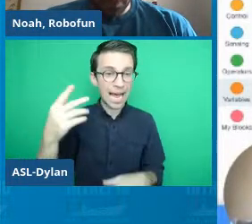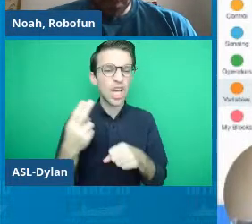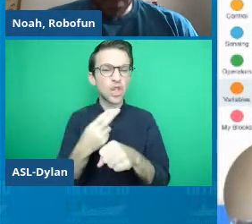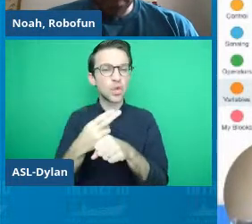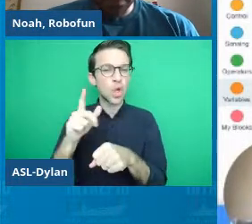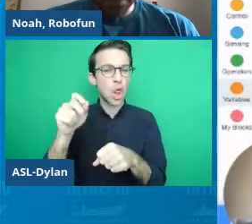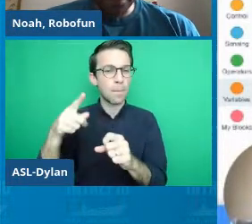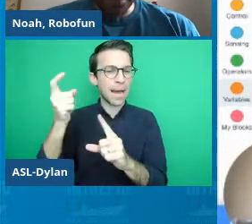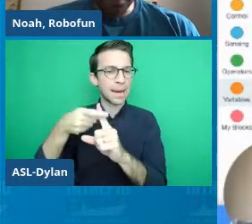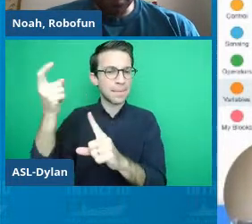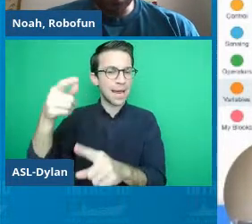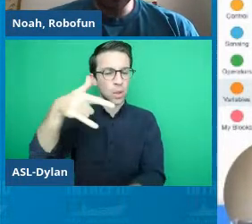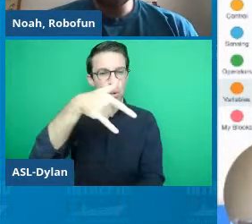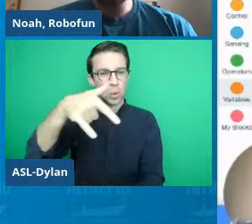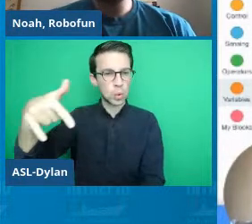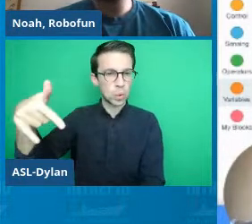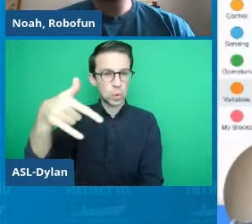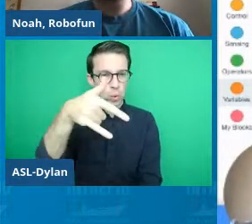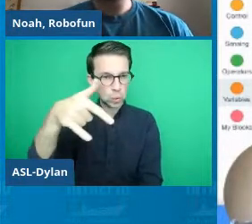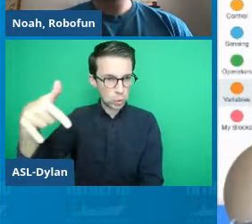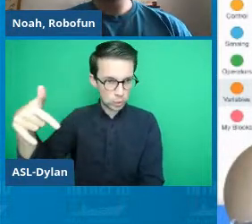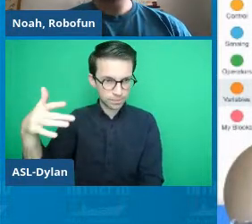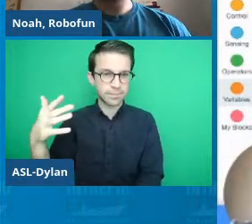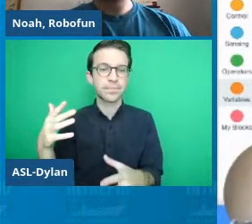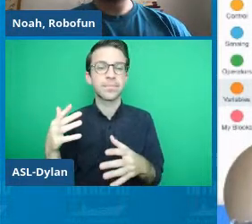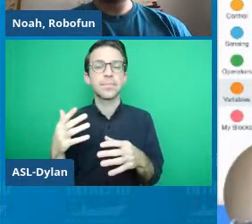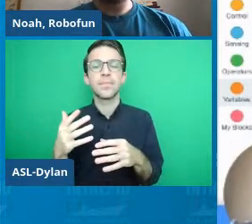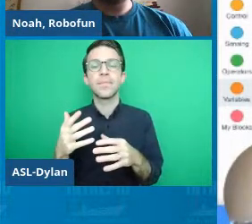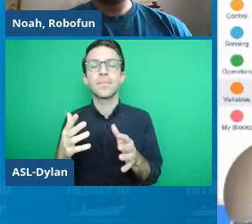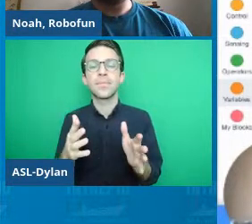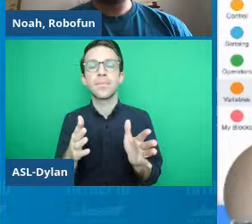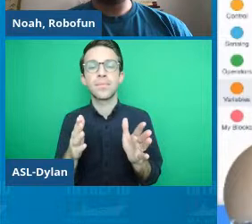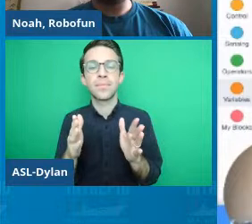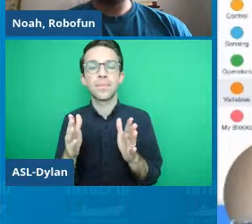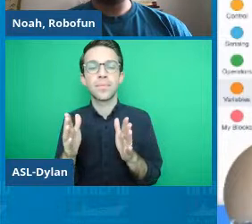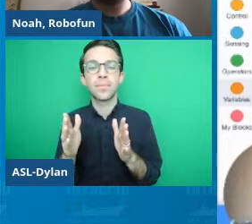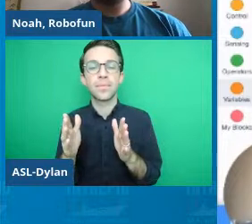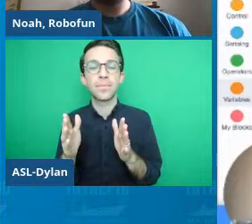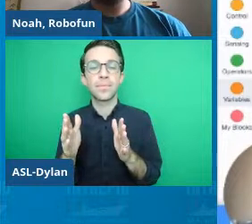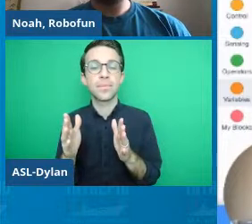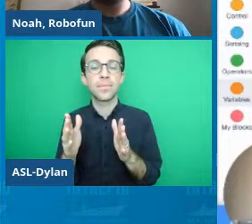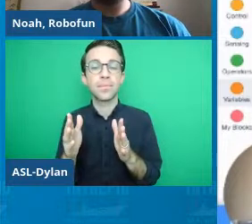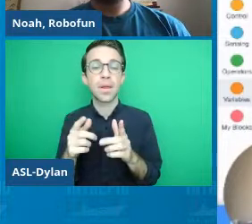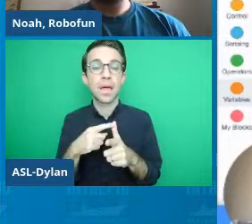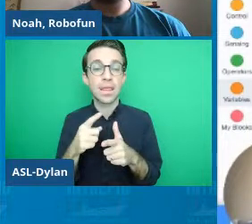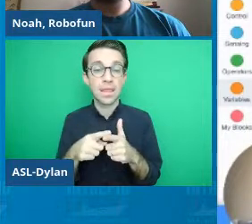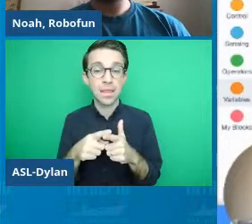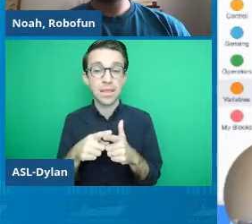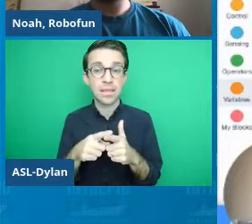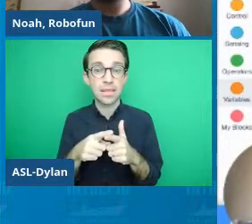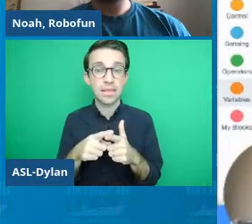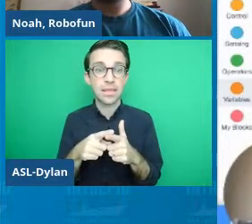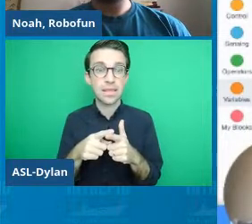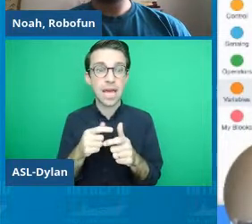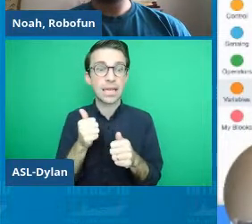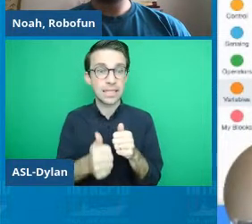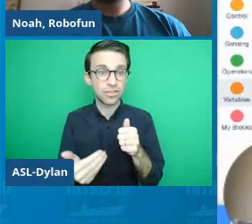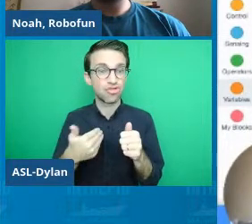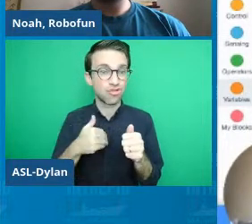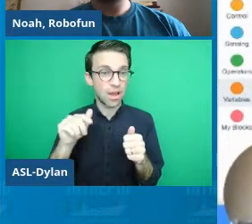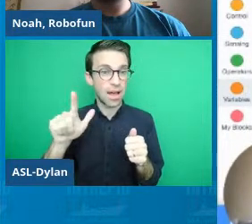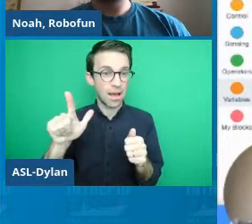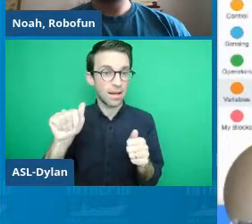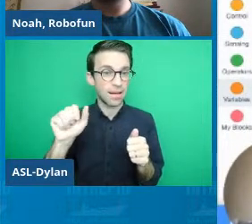loop, and then having him use that glide function. And then I gave them their lasers,